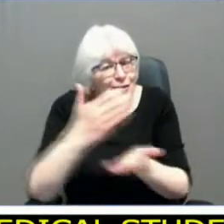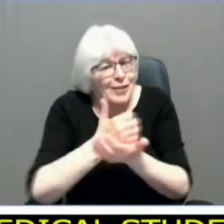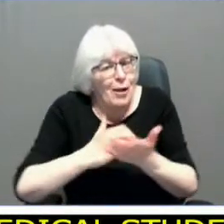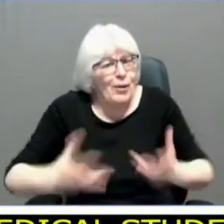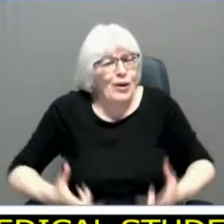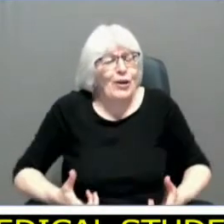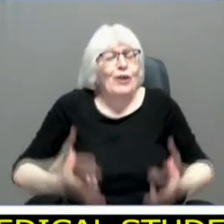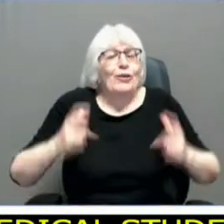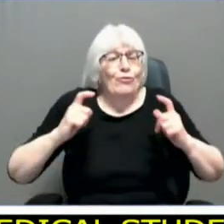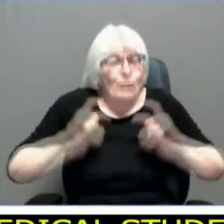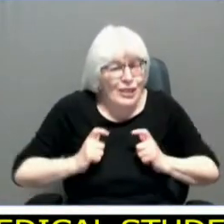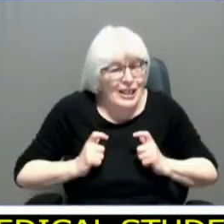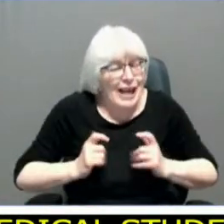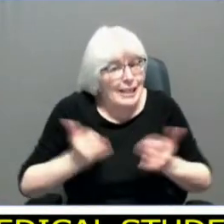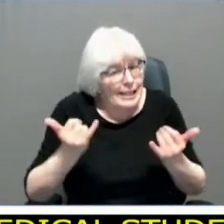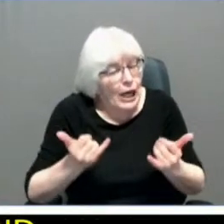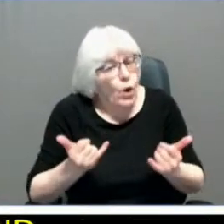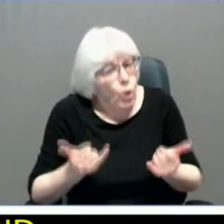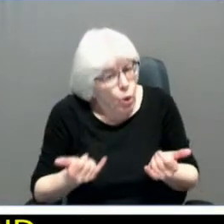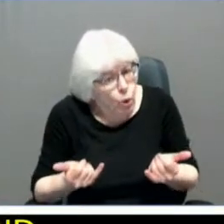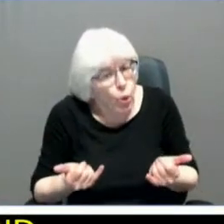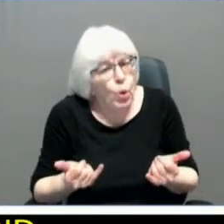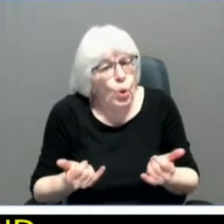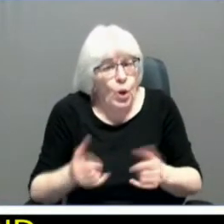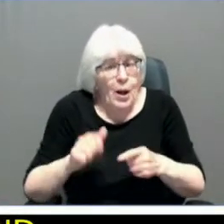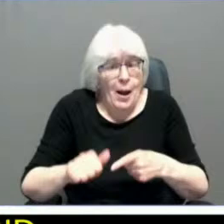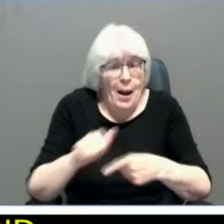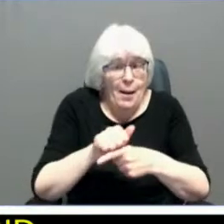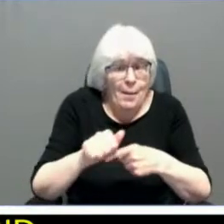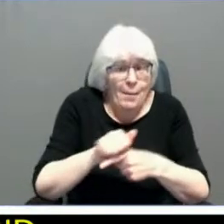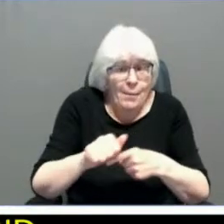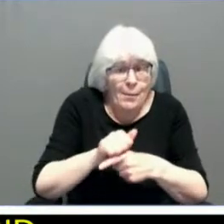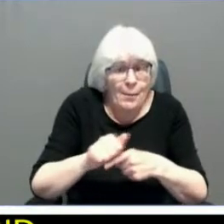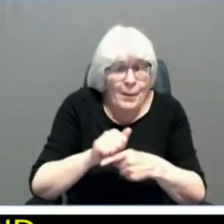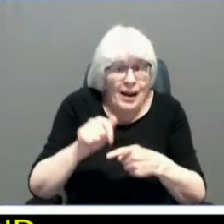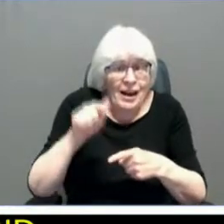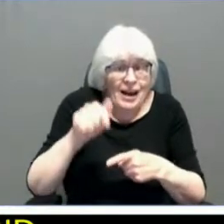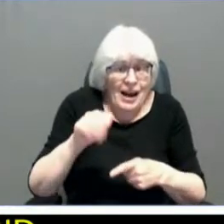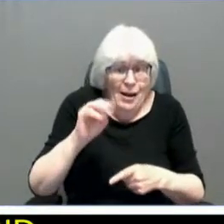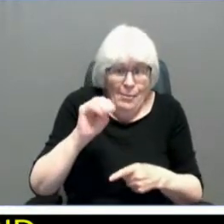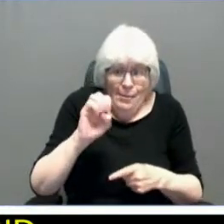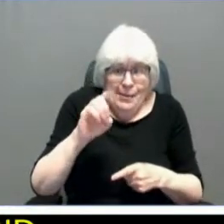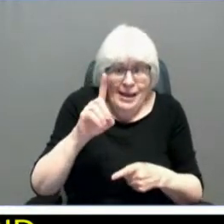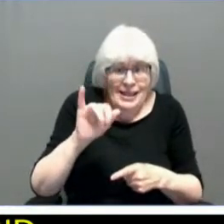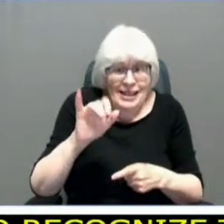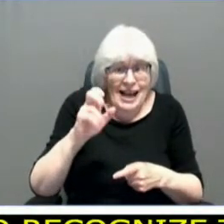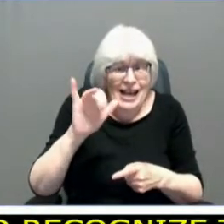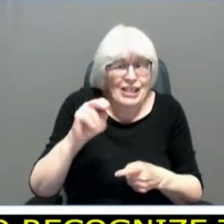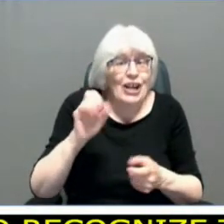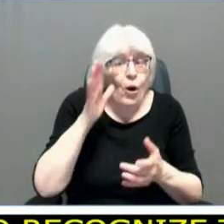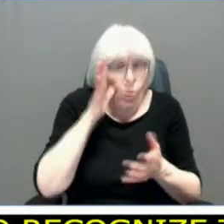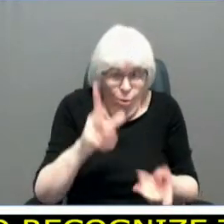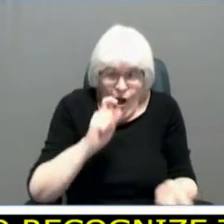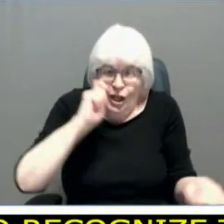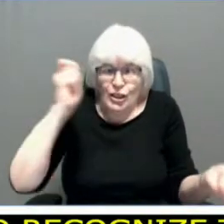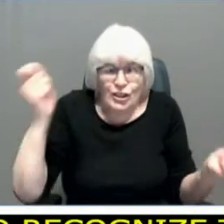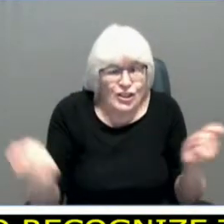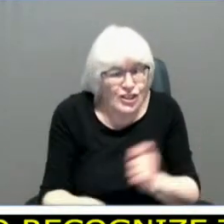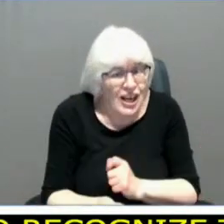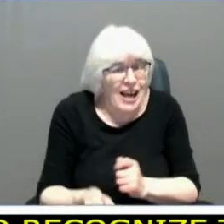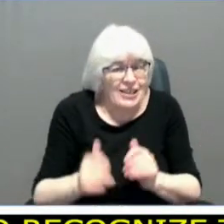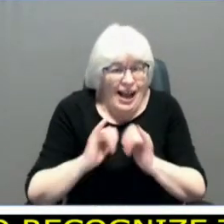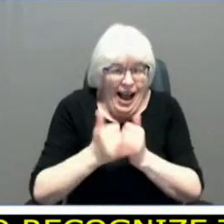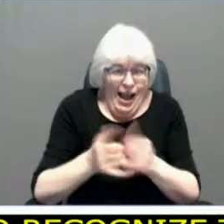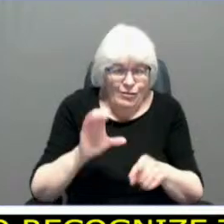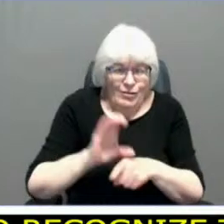is changing. We also need to figure out how to supplement that human resource gap with IMGs in an effective,